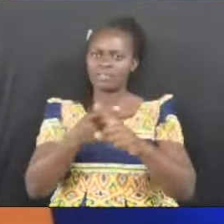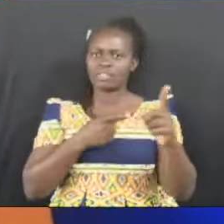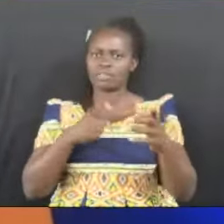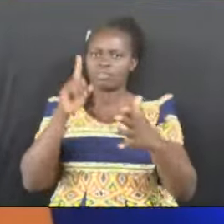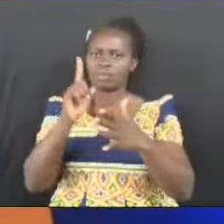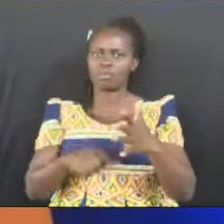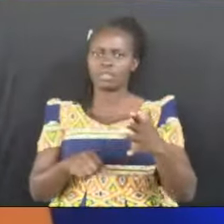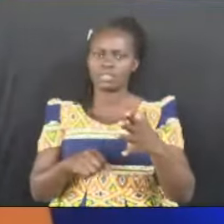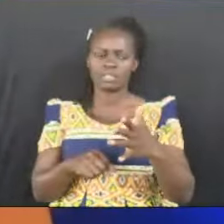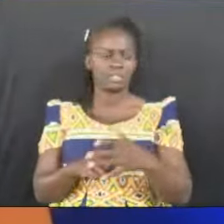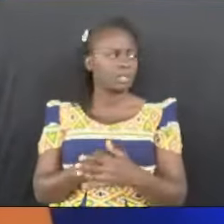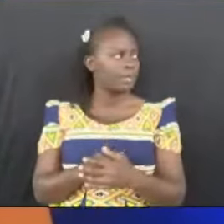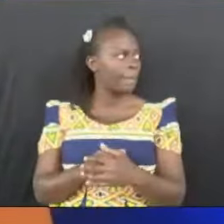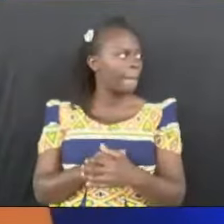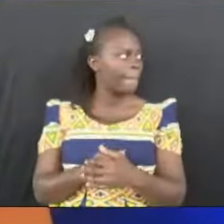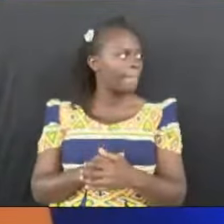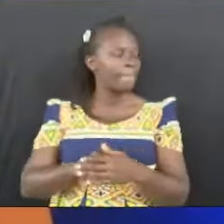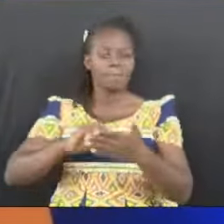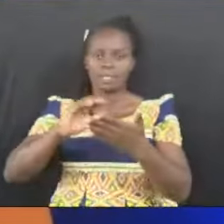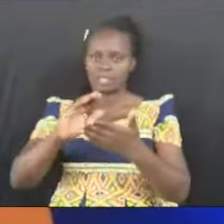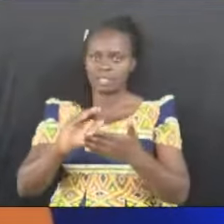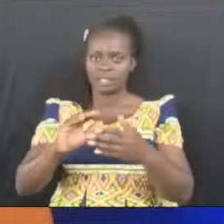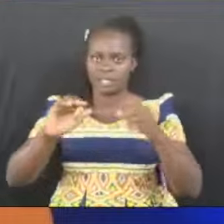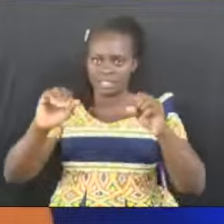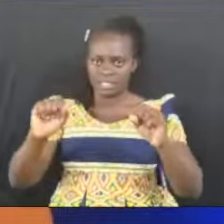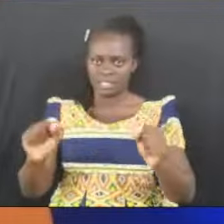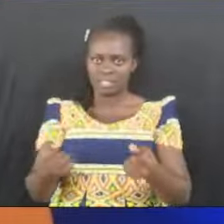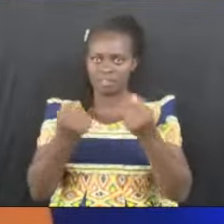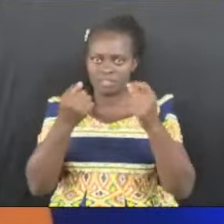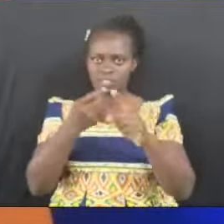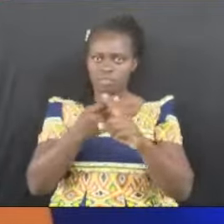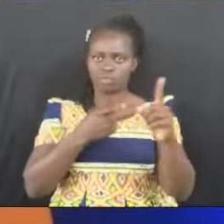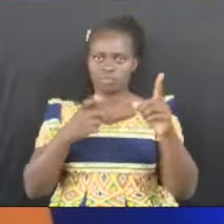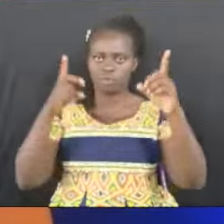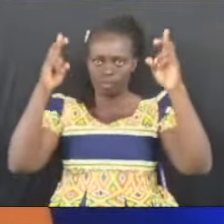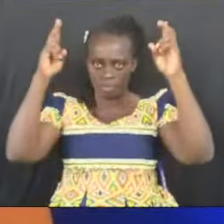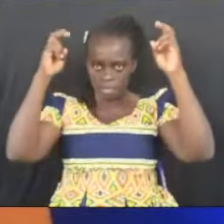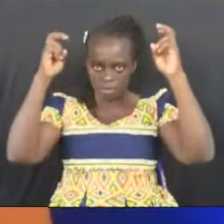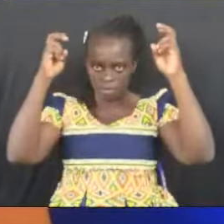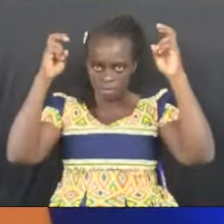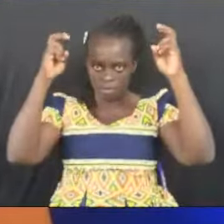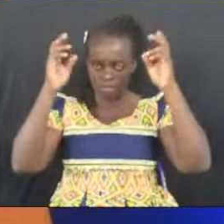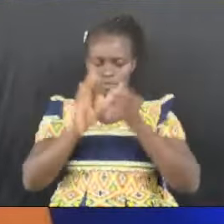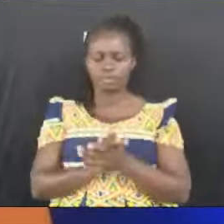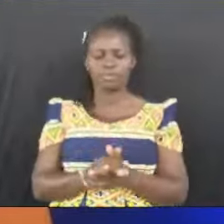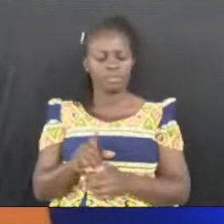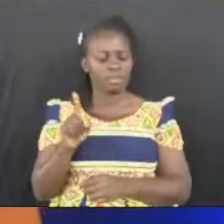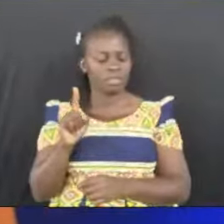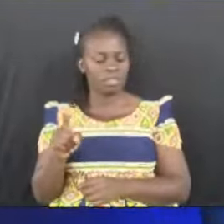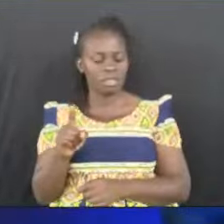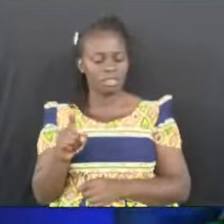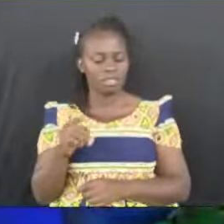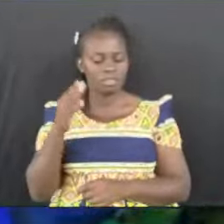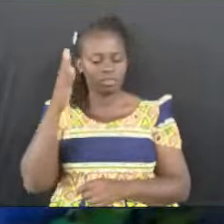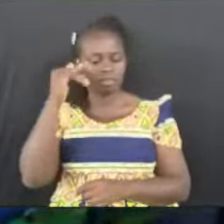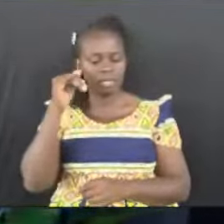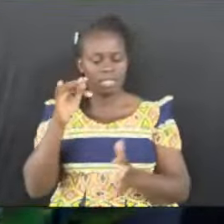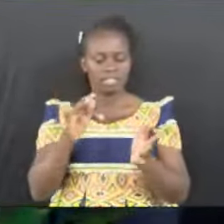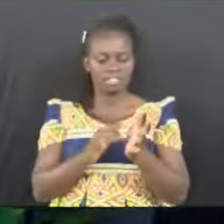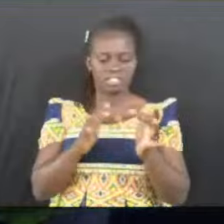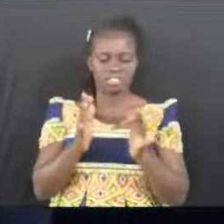In one word, salvation from evil. And this is the reason why Jesus taught